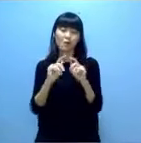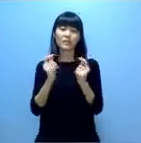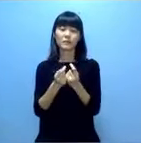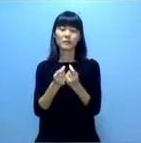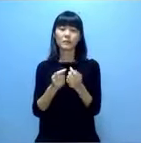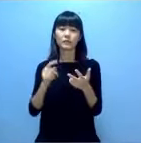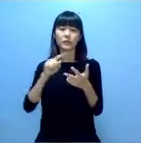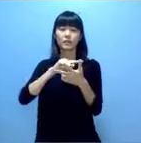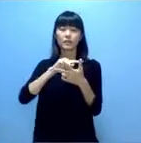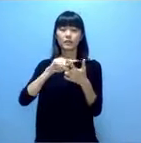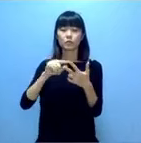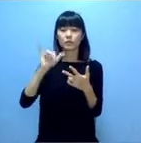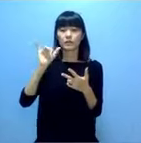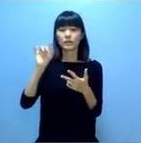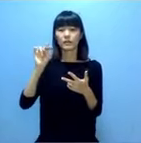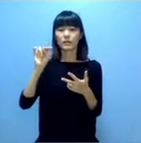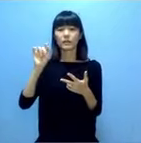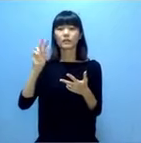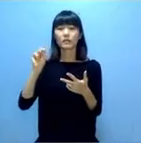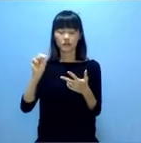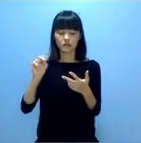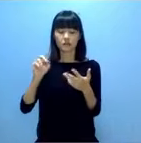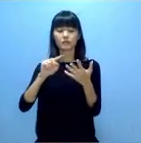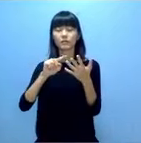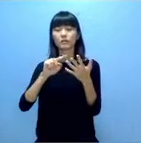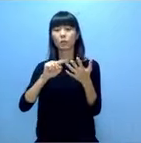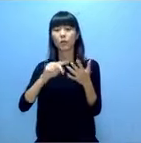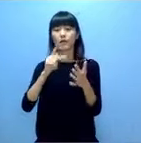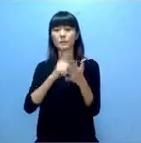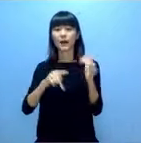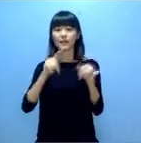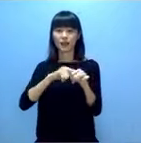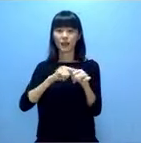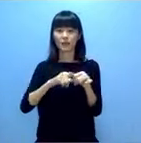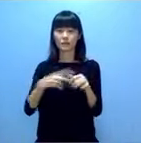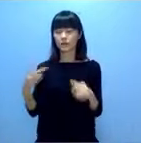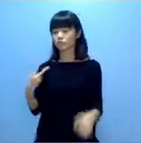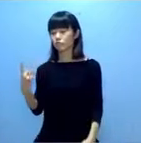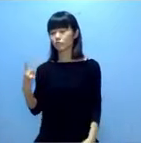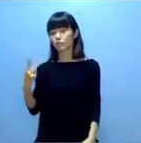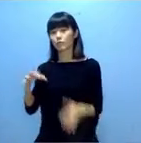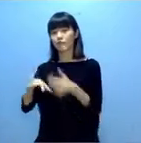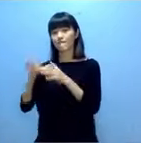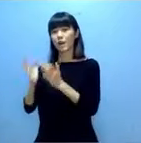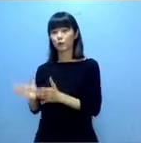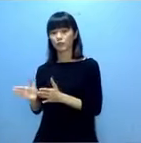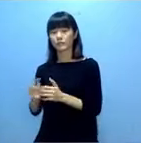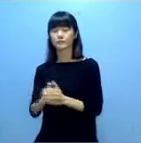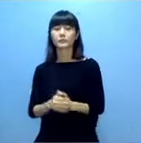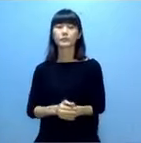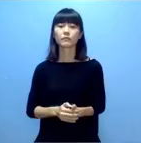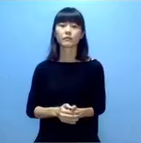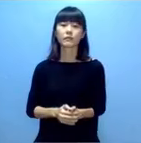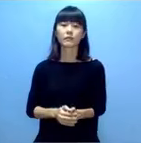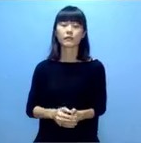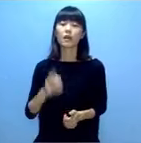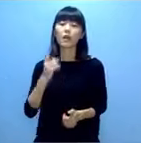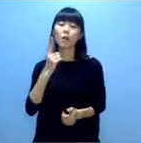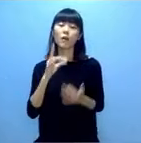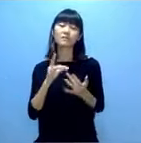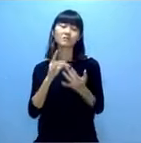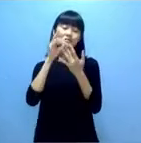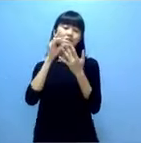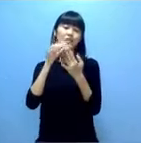three interns, 1 part-time, and then myself and Ryan. I think one of the more unique or cool things that we have done